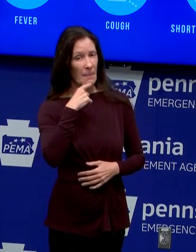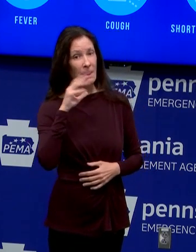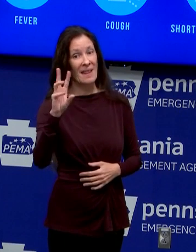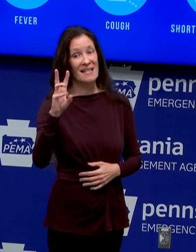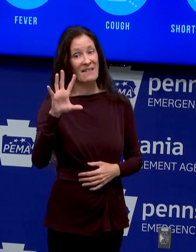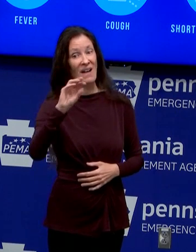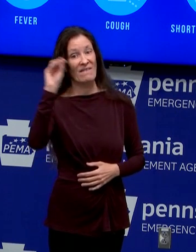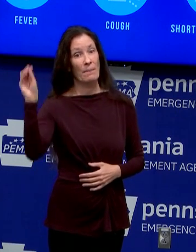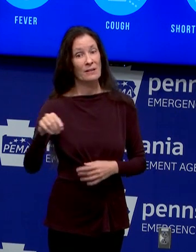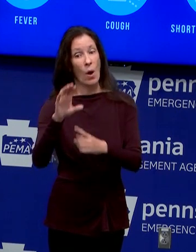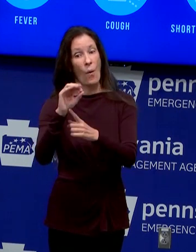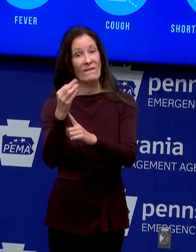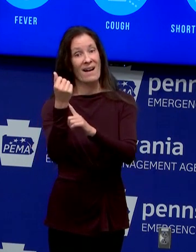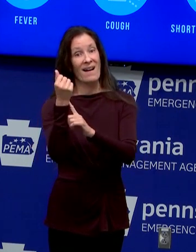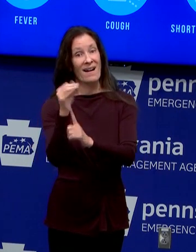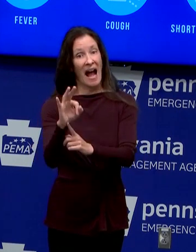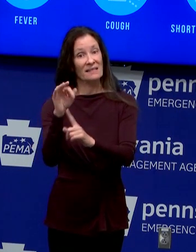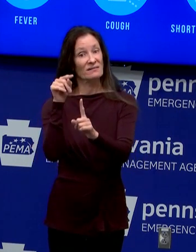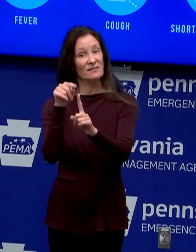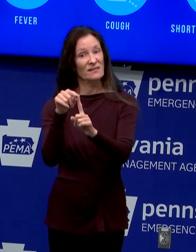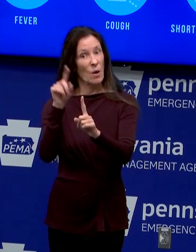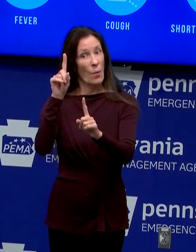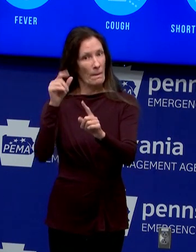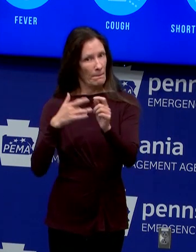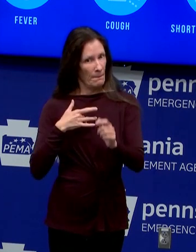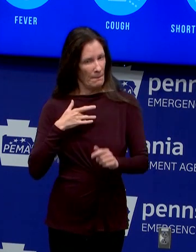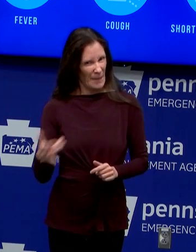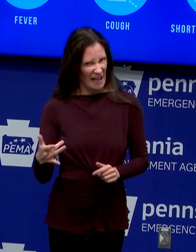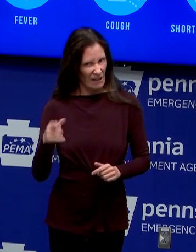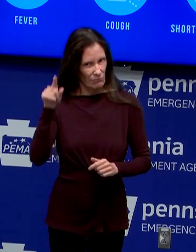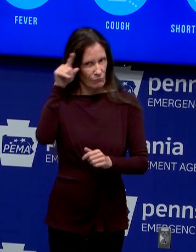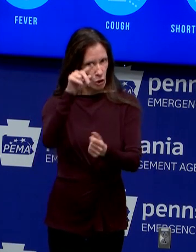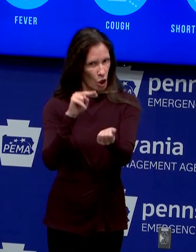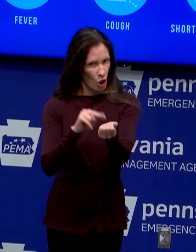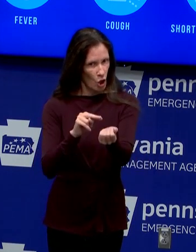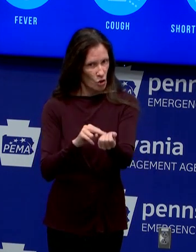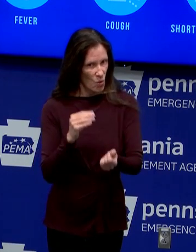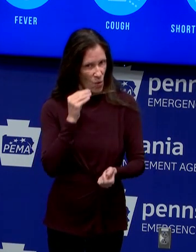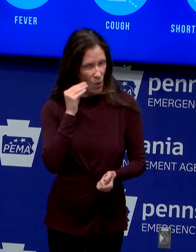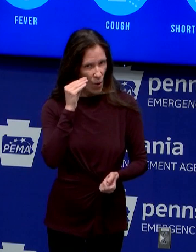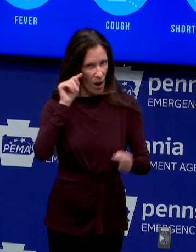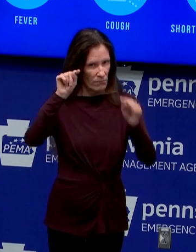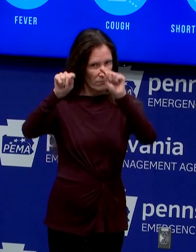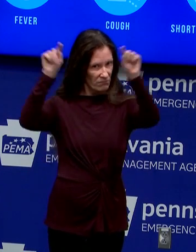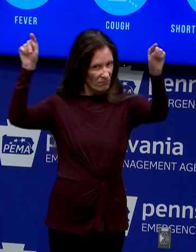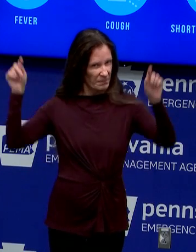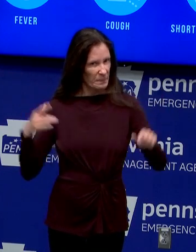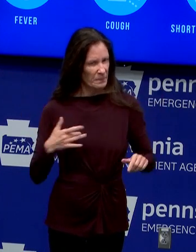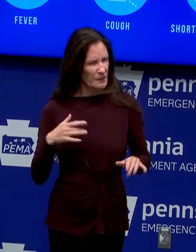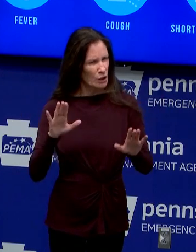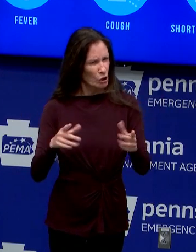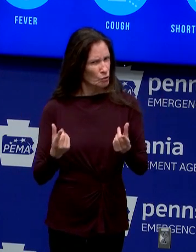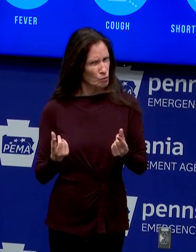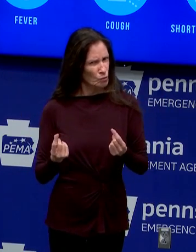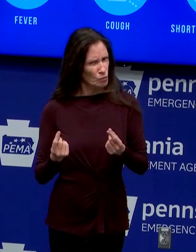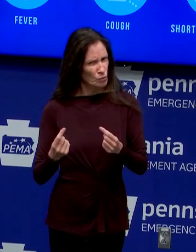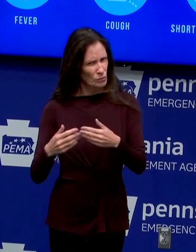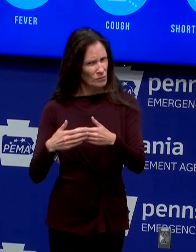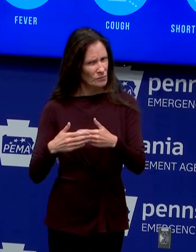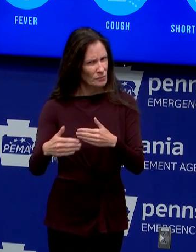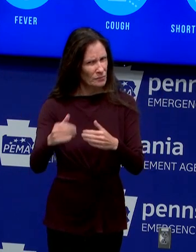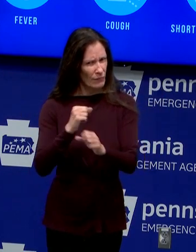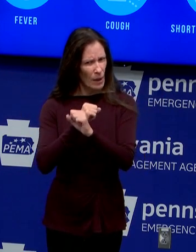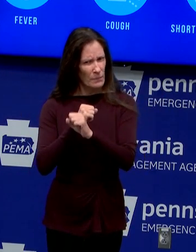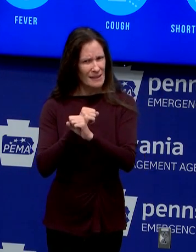Pennsylvania occurring in nursing or personal care homes, going forward, what measures are you taking to ensure the well-being of those